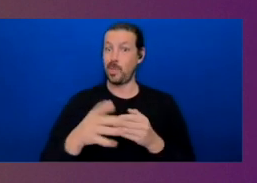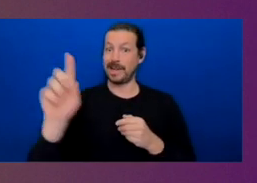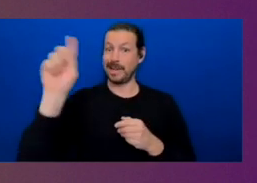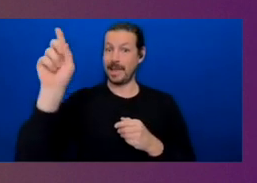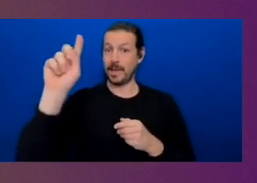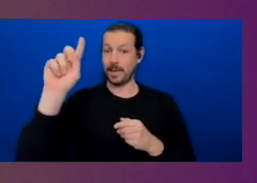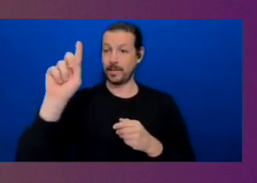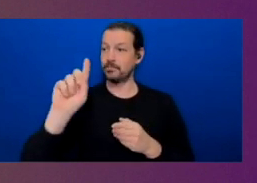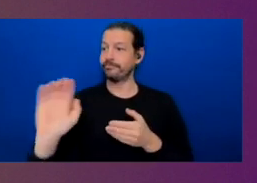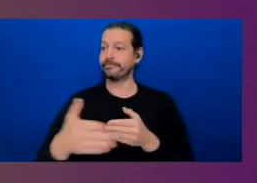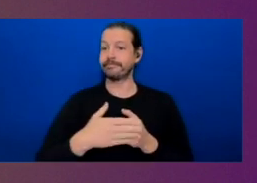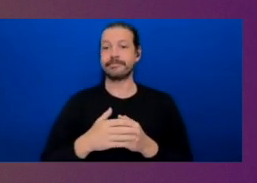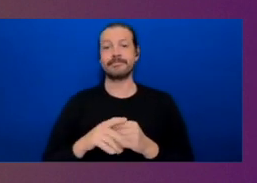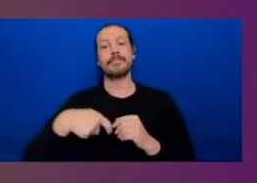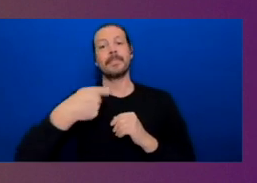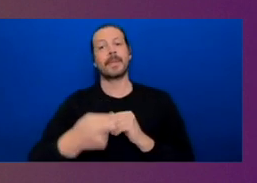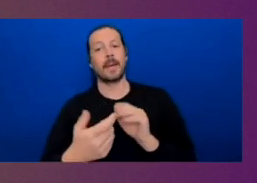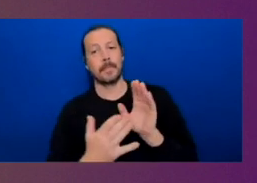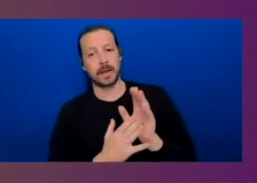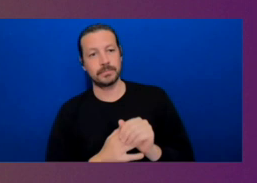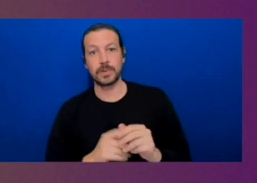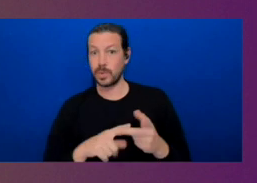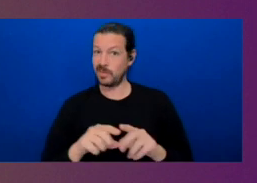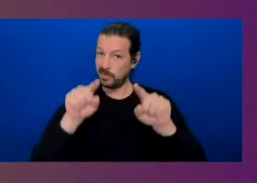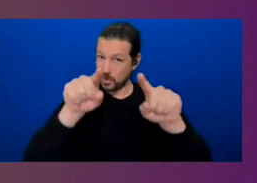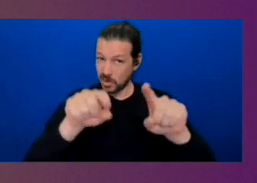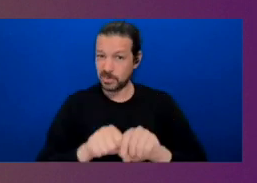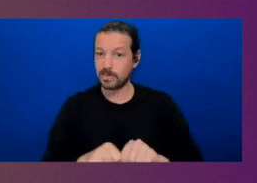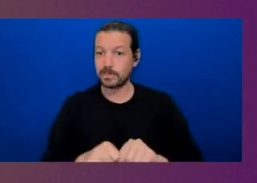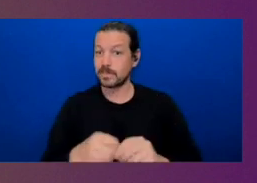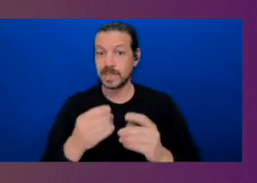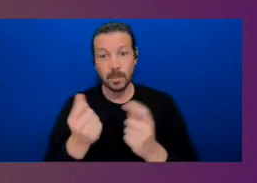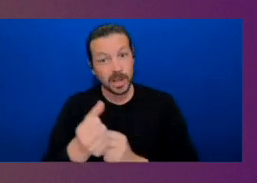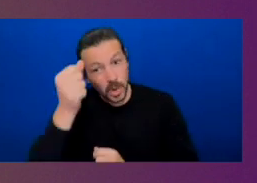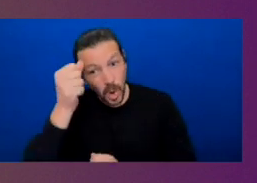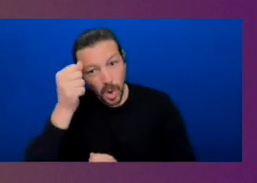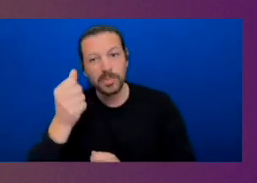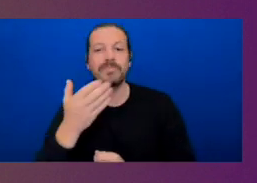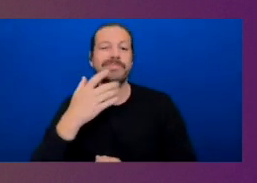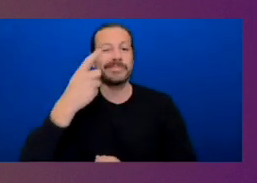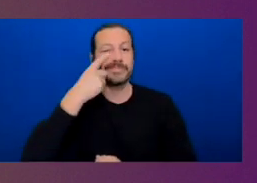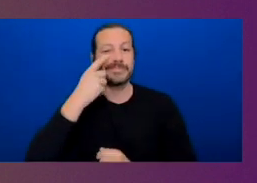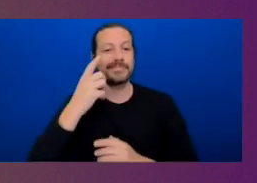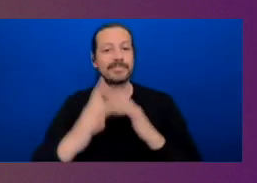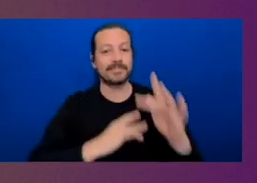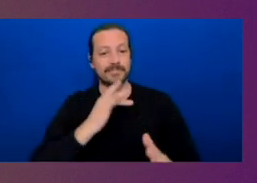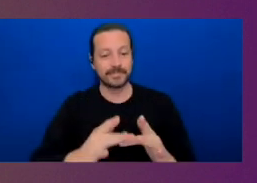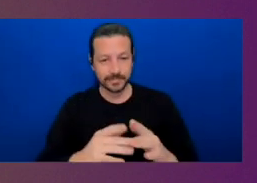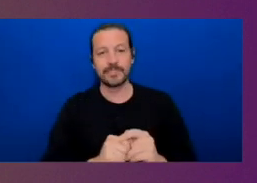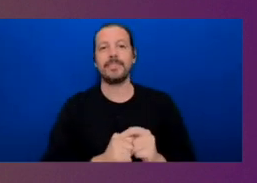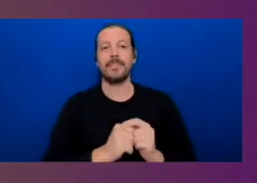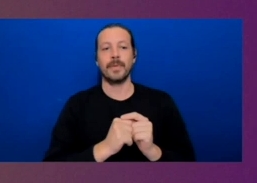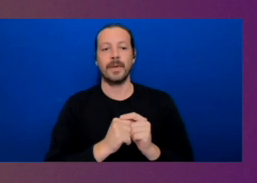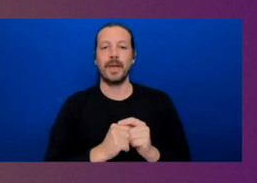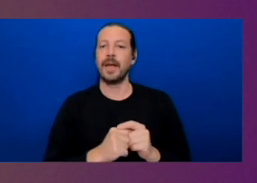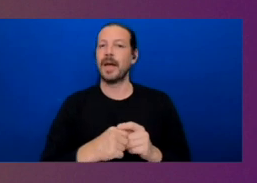close next month. So if you or someone you know could be interested in that, please head to our website, remarkable.org.au, and